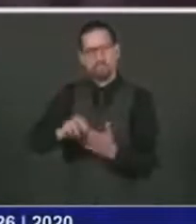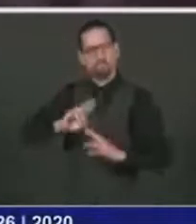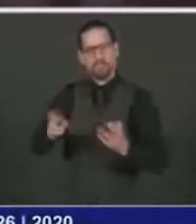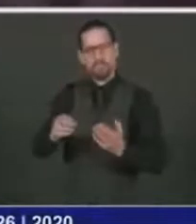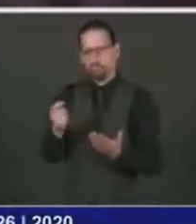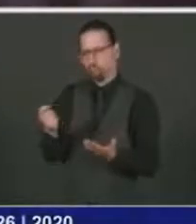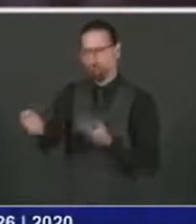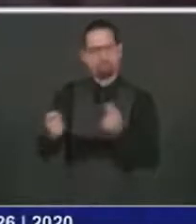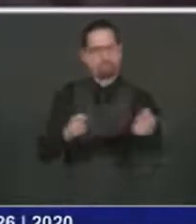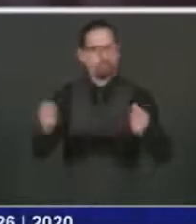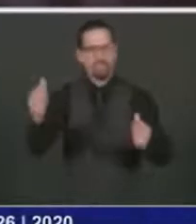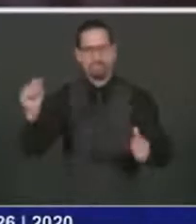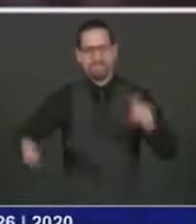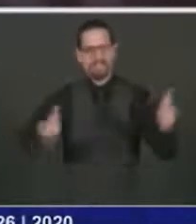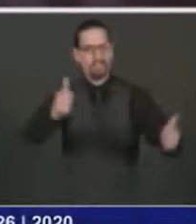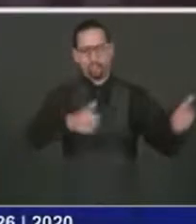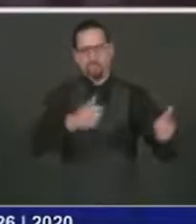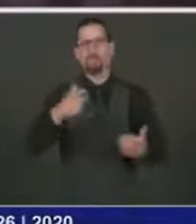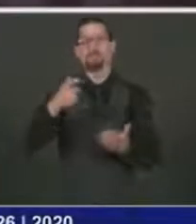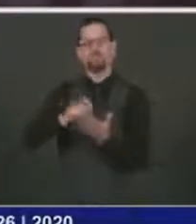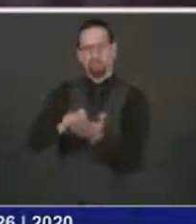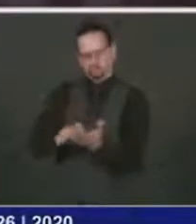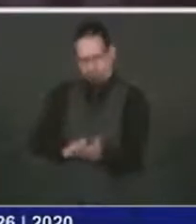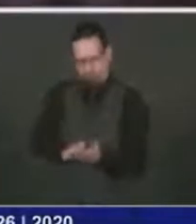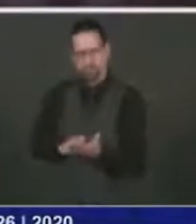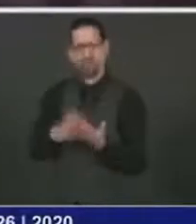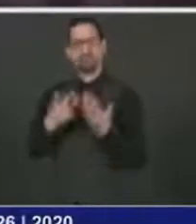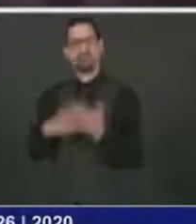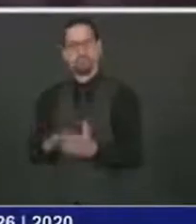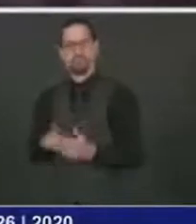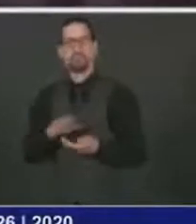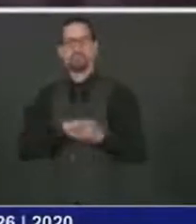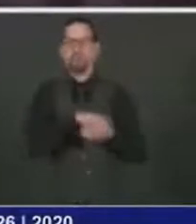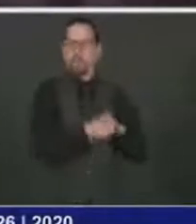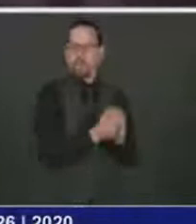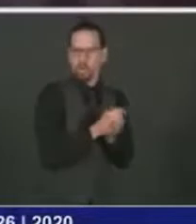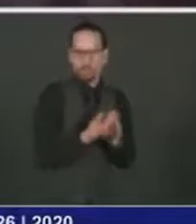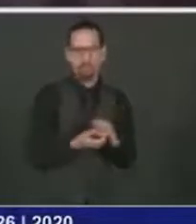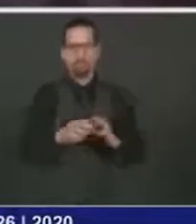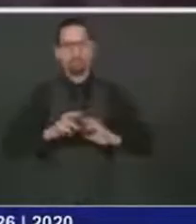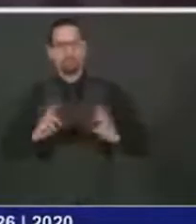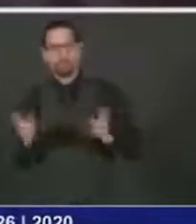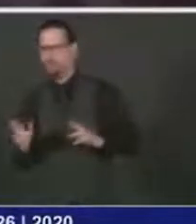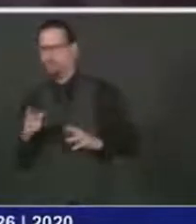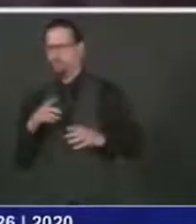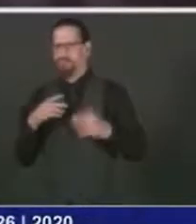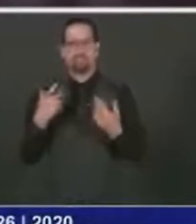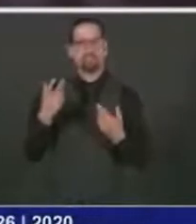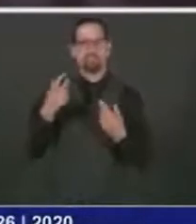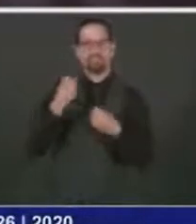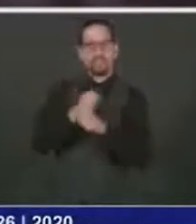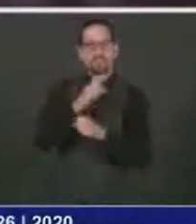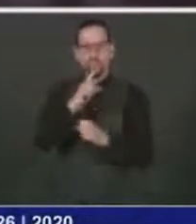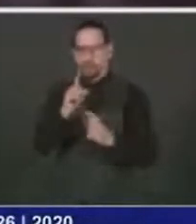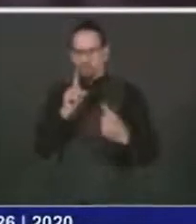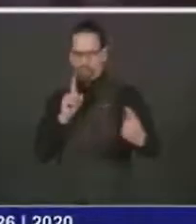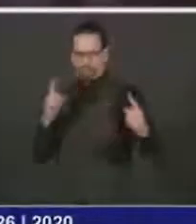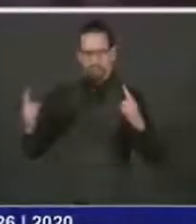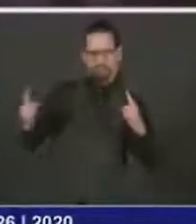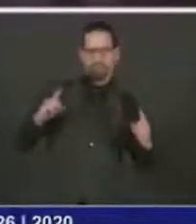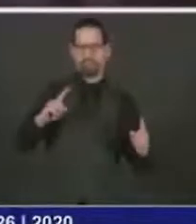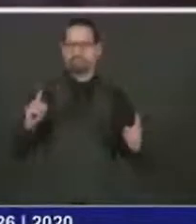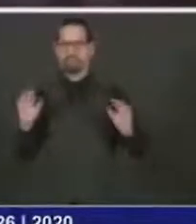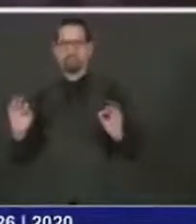We attested to it, had to wash our hands. They made provision for social distancing, took apart